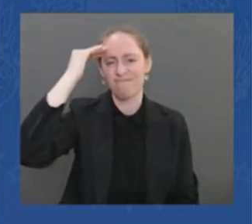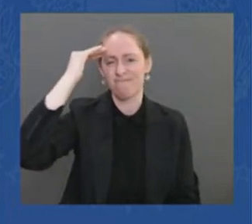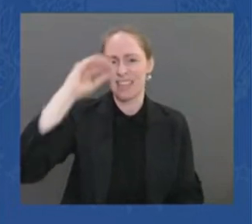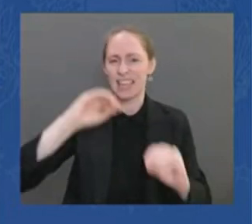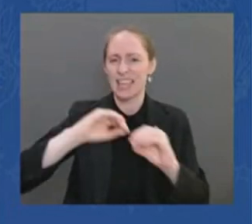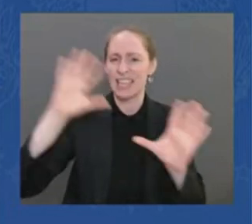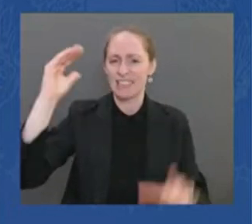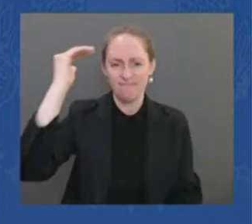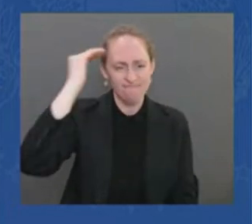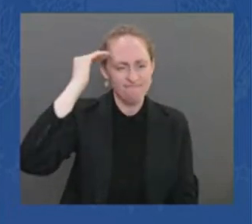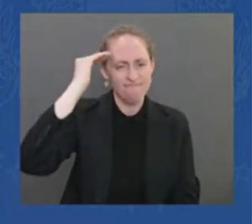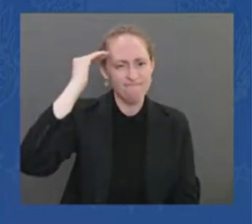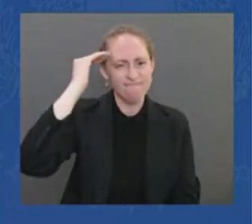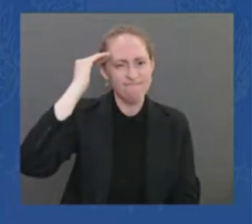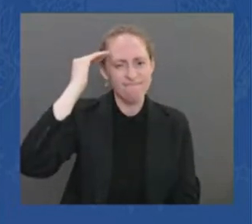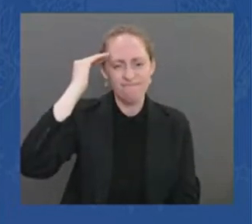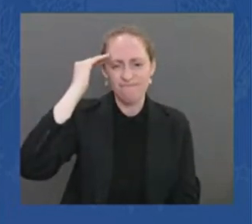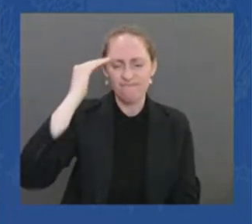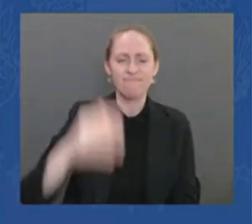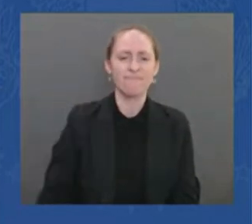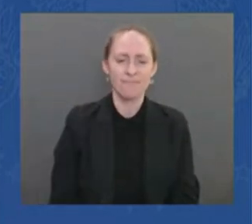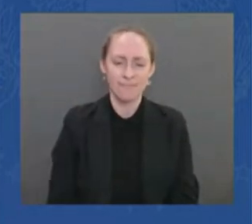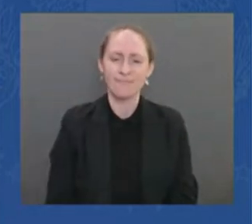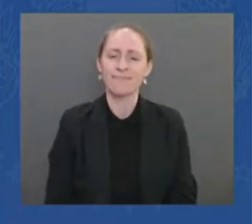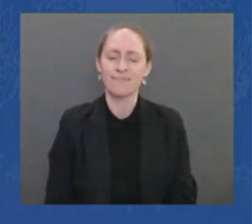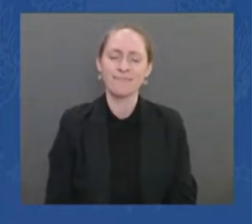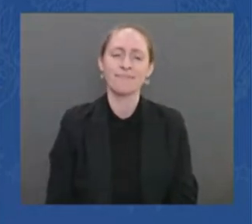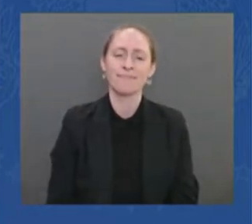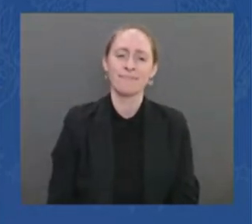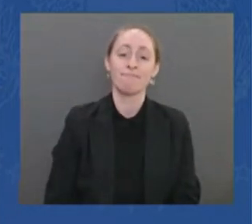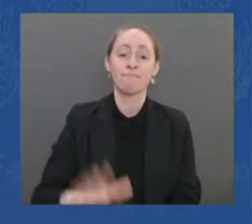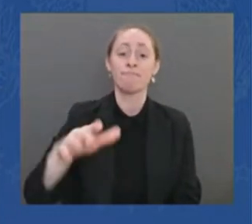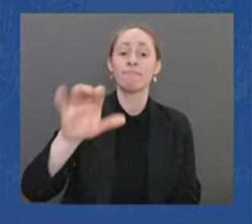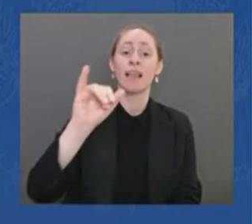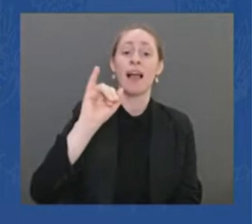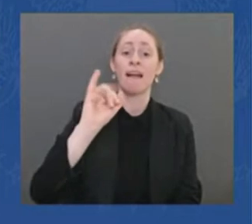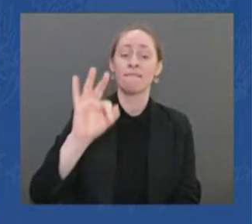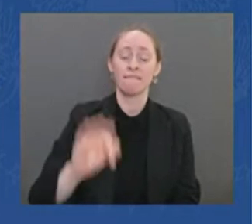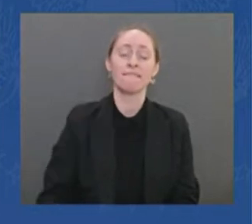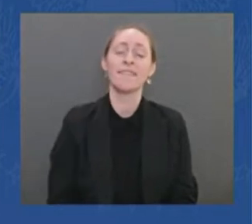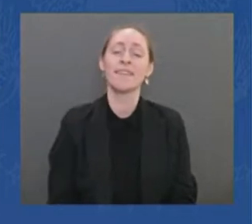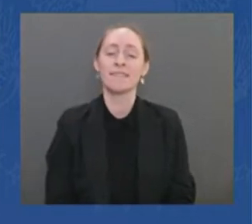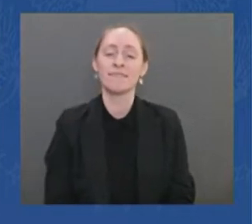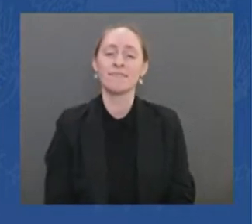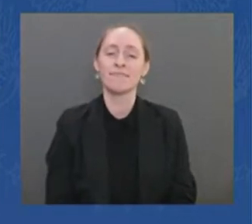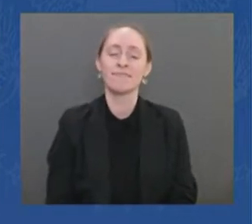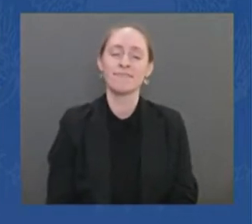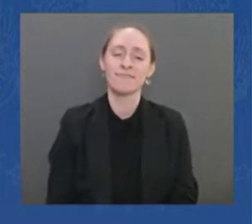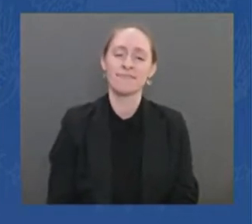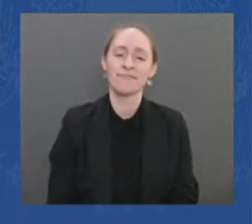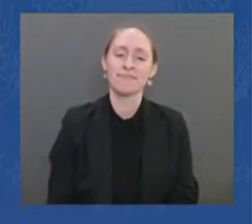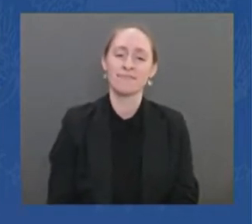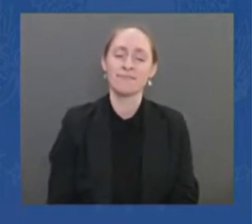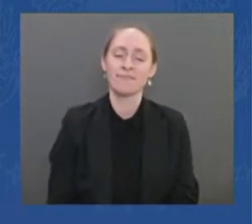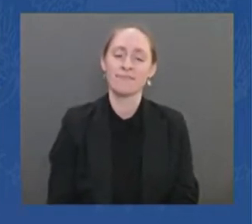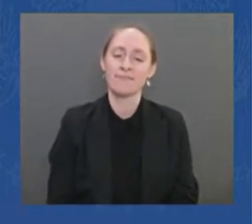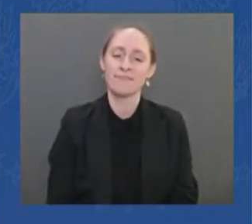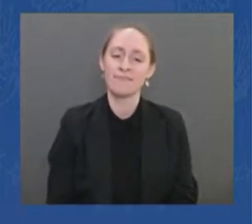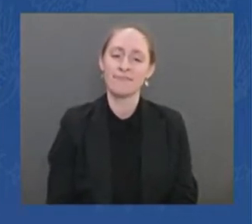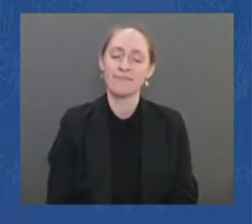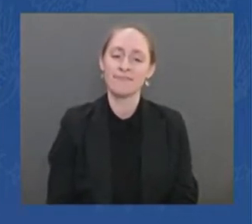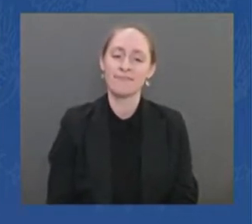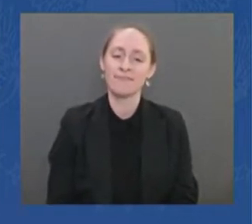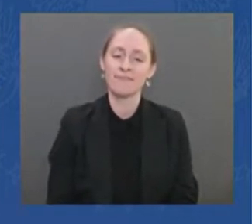There's something else here to be understood. Being the arsenal of democracy also means good-paying jobs for American